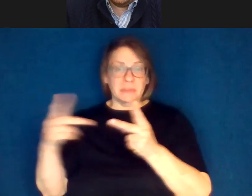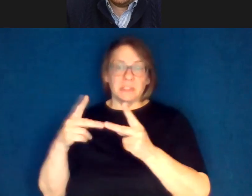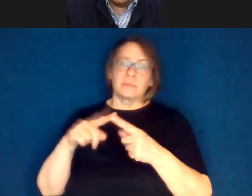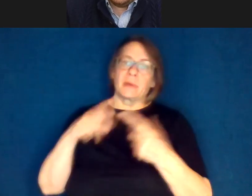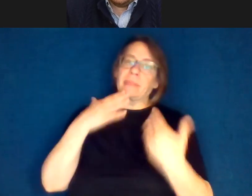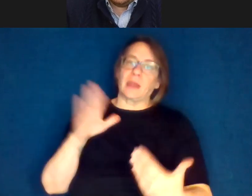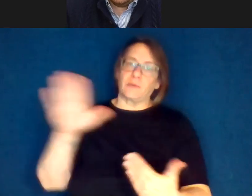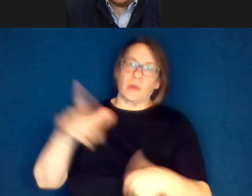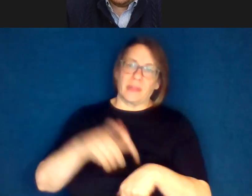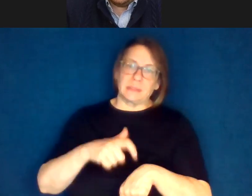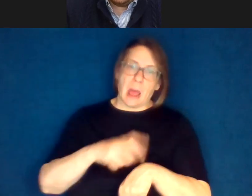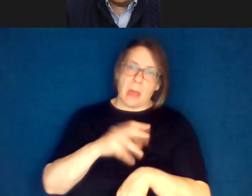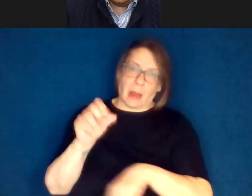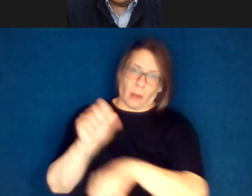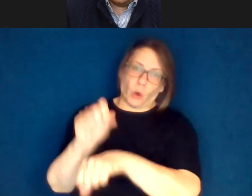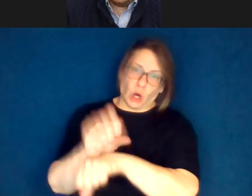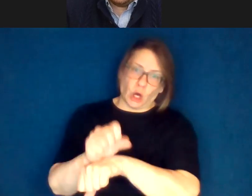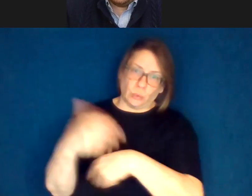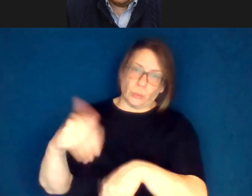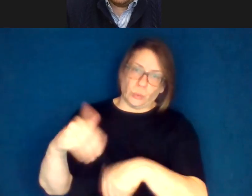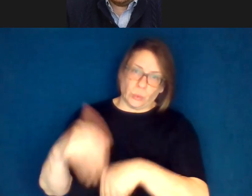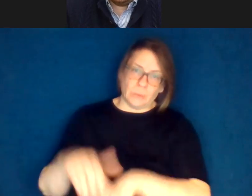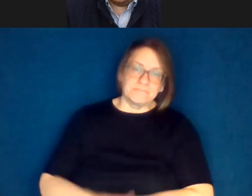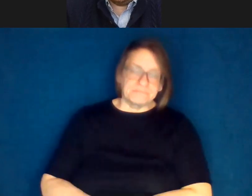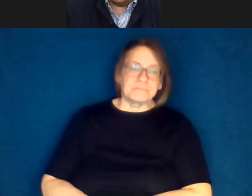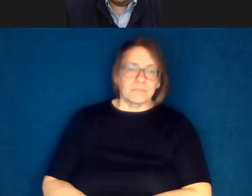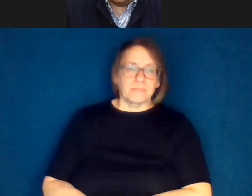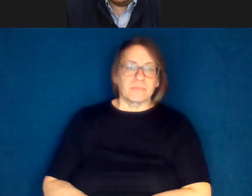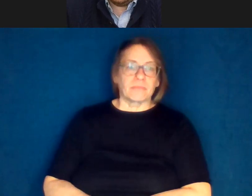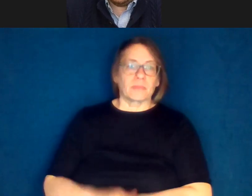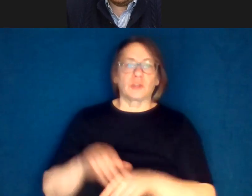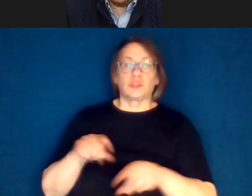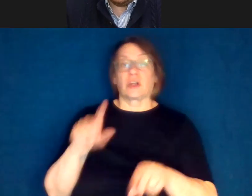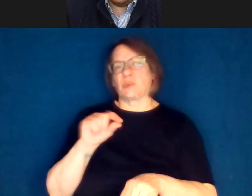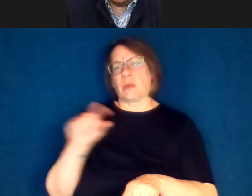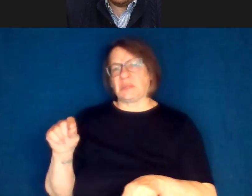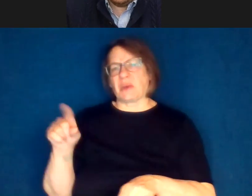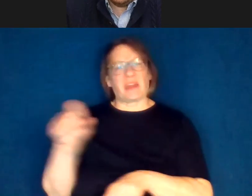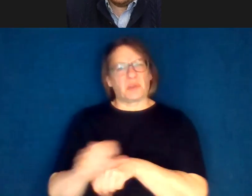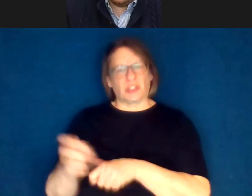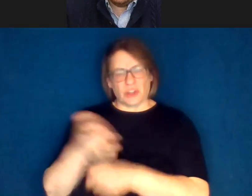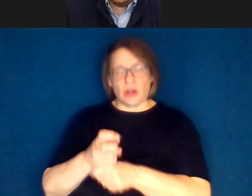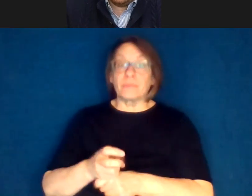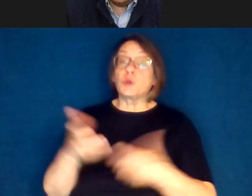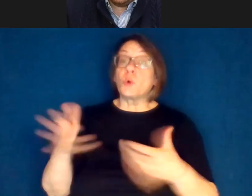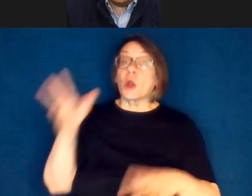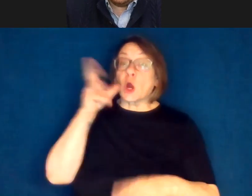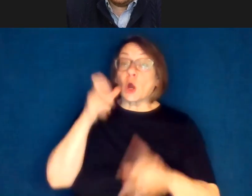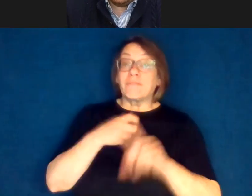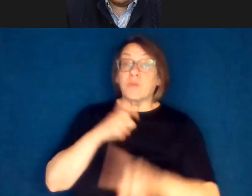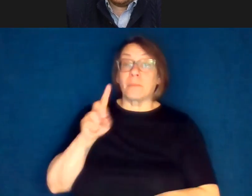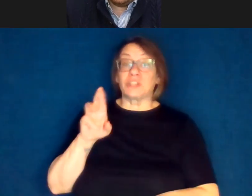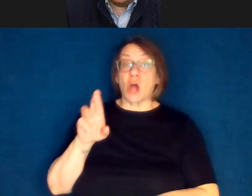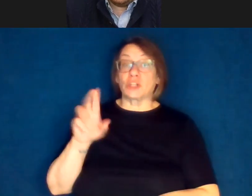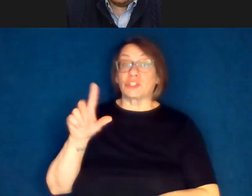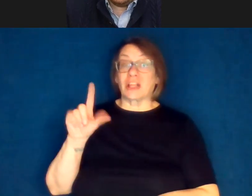time and all their work that they put into this project in 2020. You already heard from Dr. Lynch, from